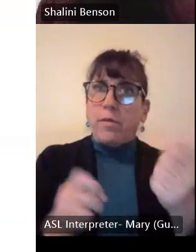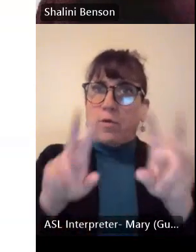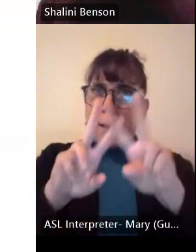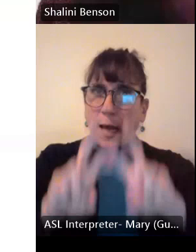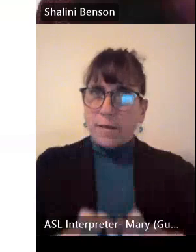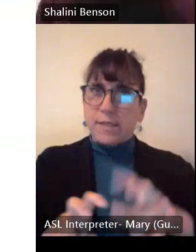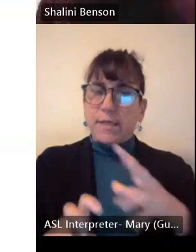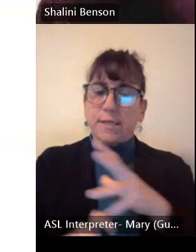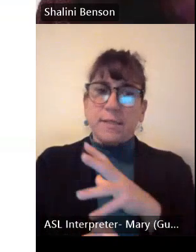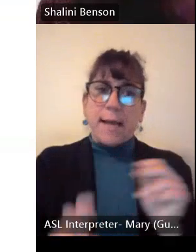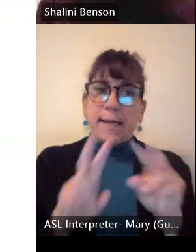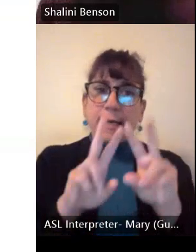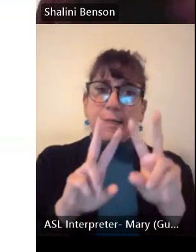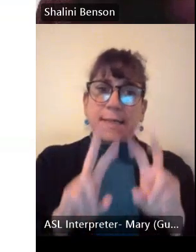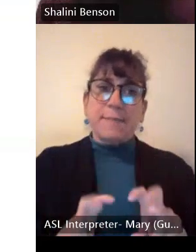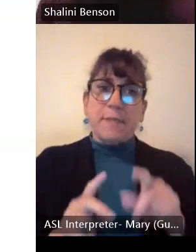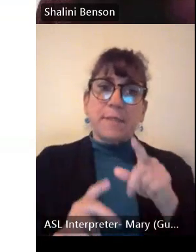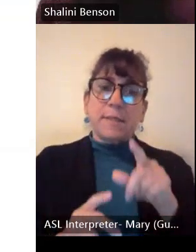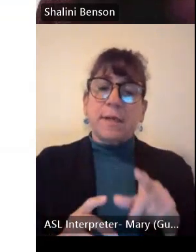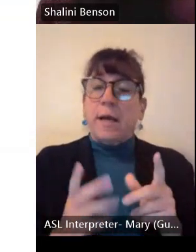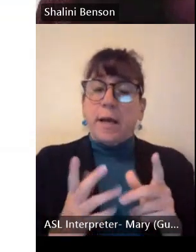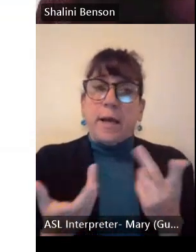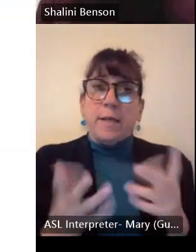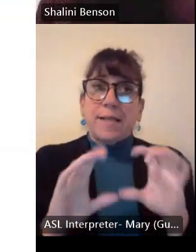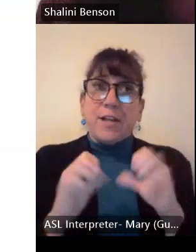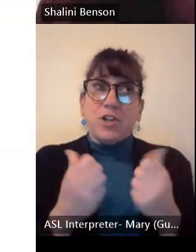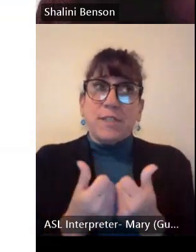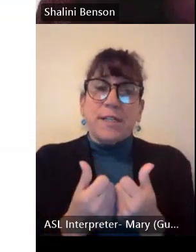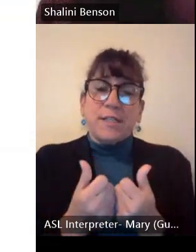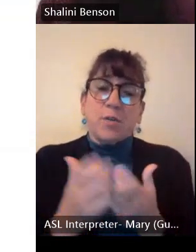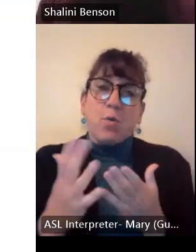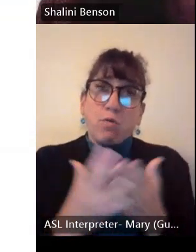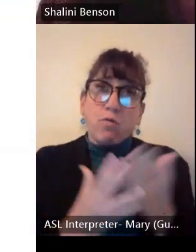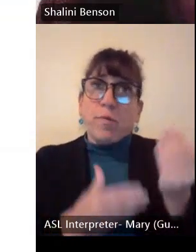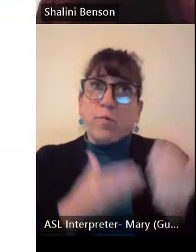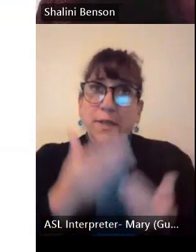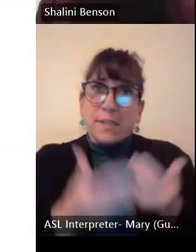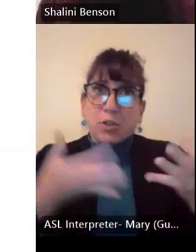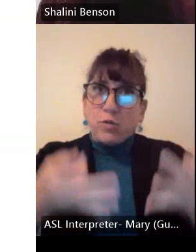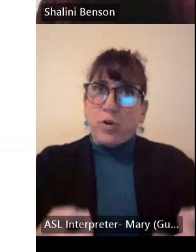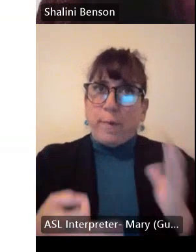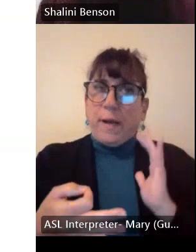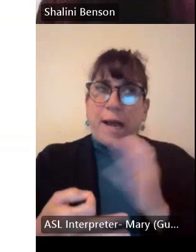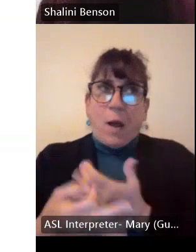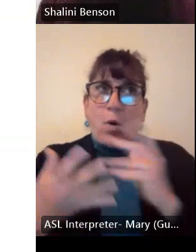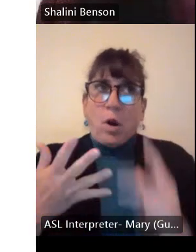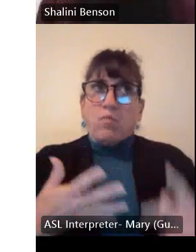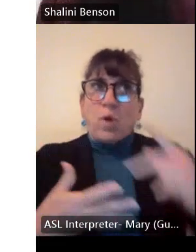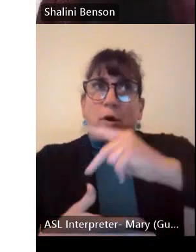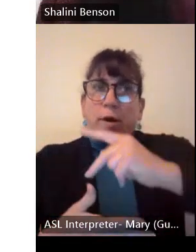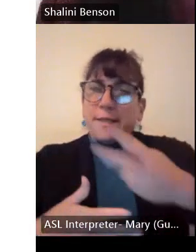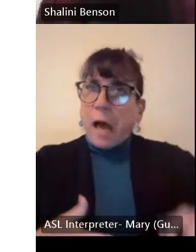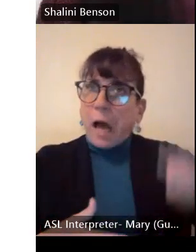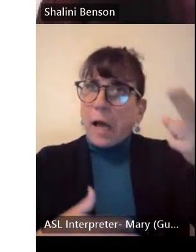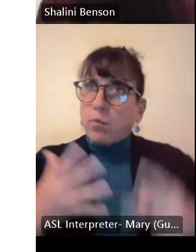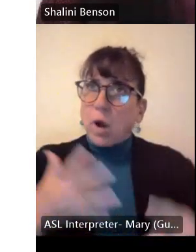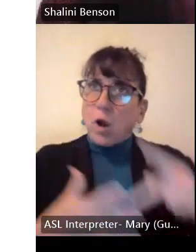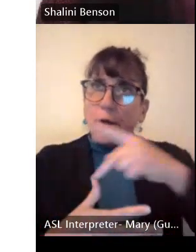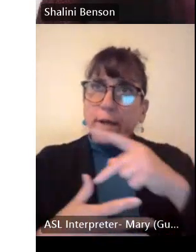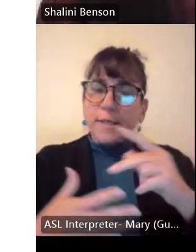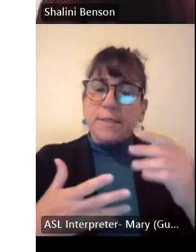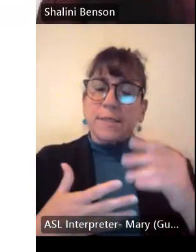as agencies go through the process of determining, okay, what are our priorities? What are our highest priorities? What are